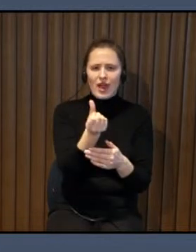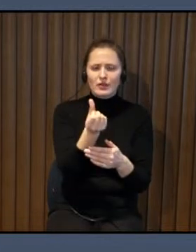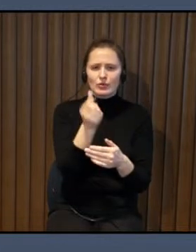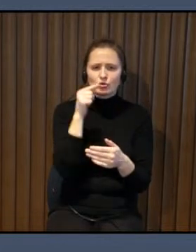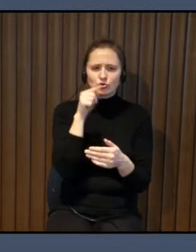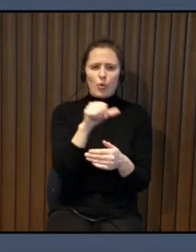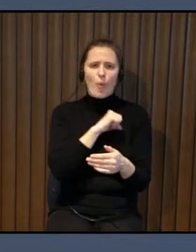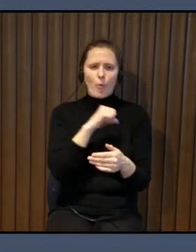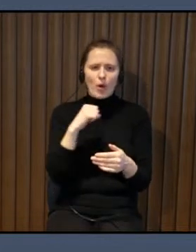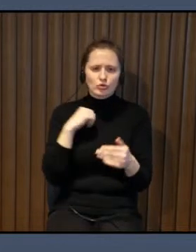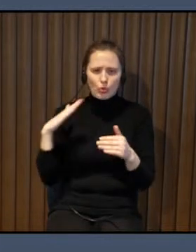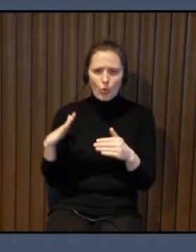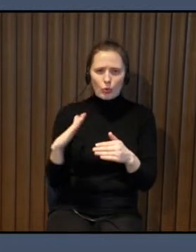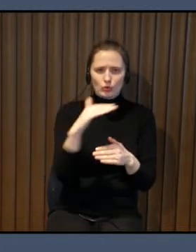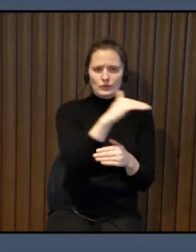theoretically.